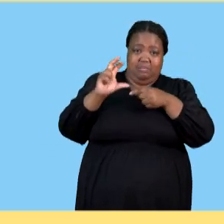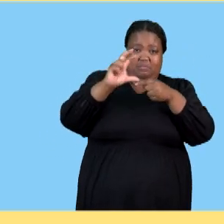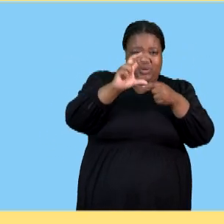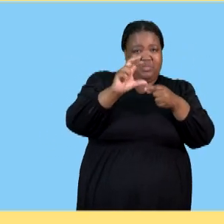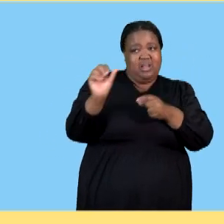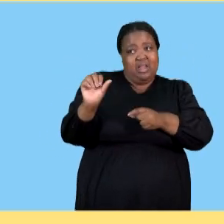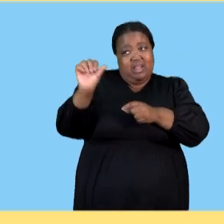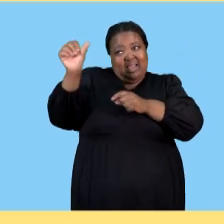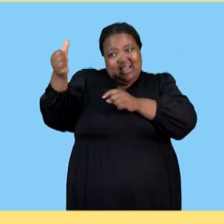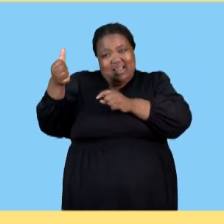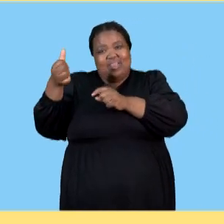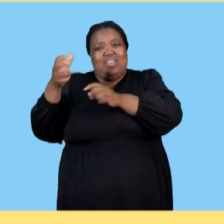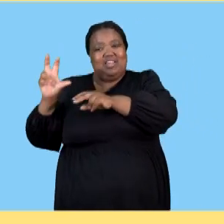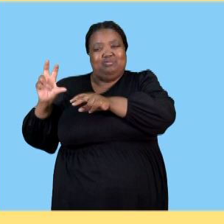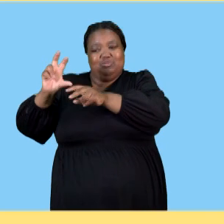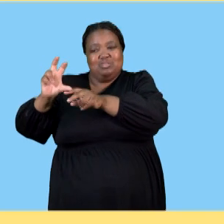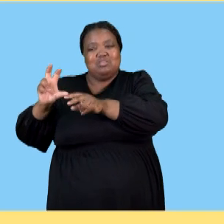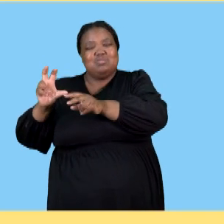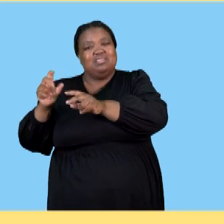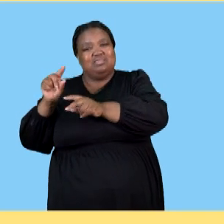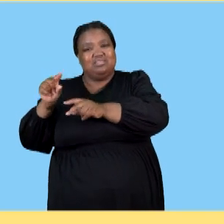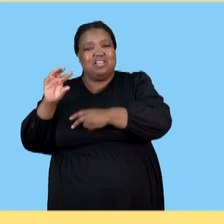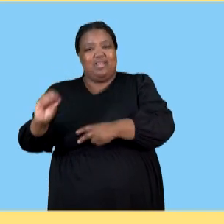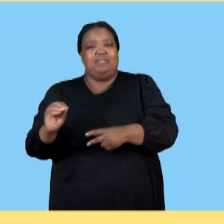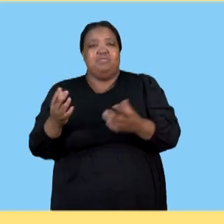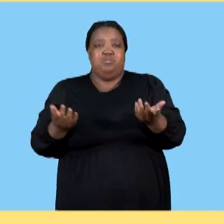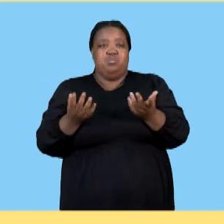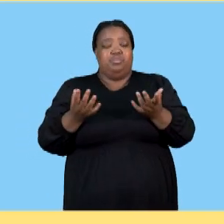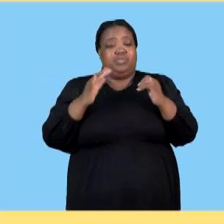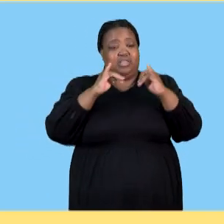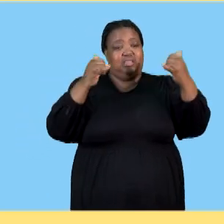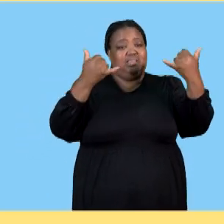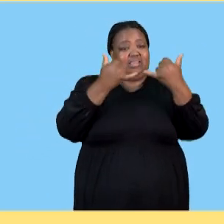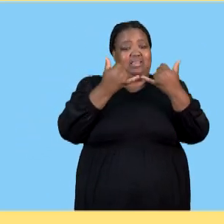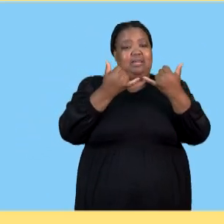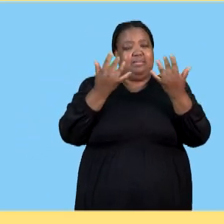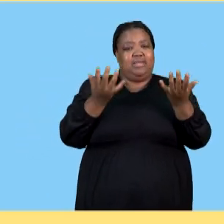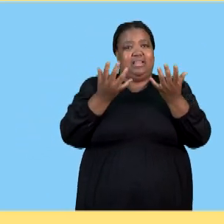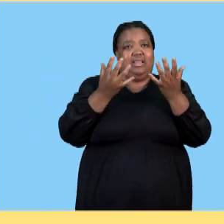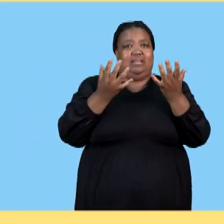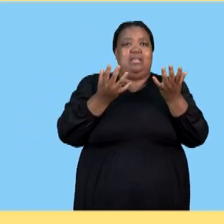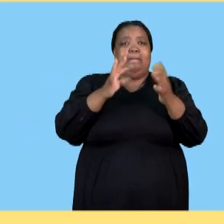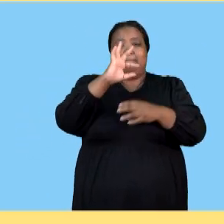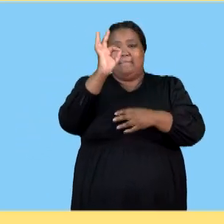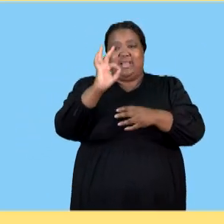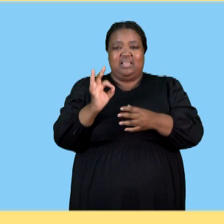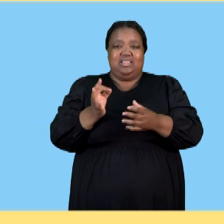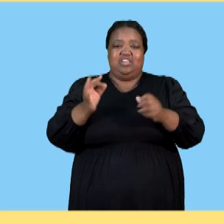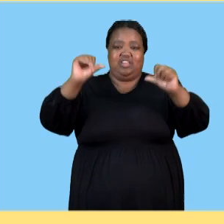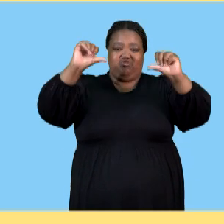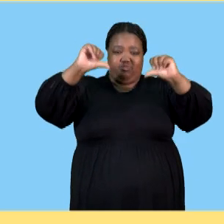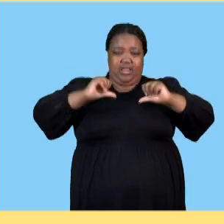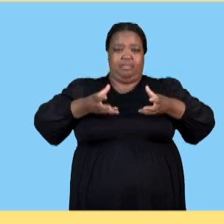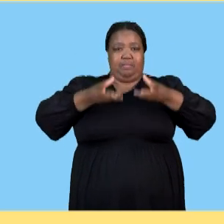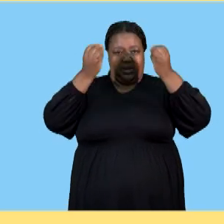to be an alternative investment that we say, okay, our company is giving a higher percentage return on owner's equity